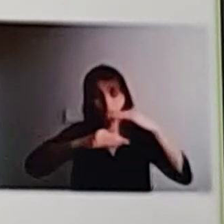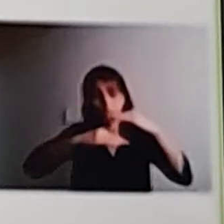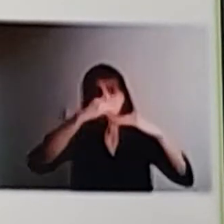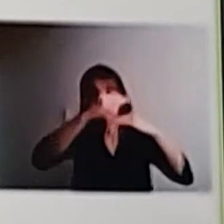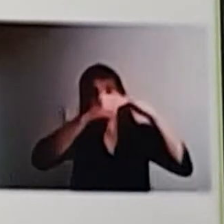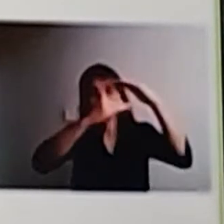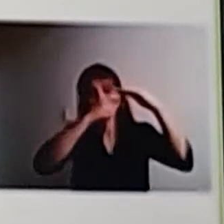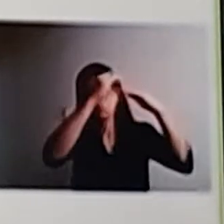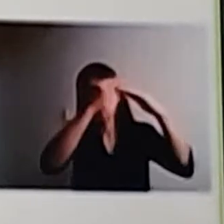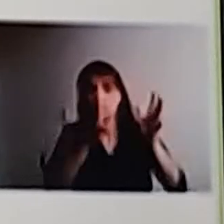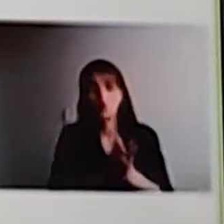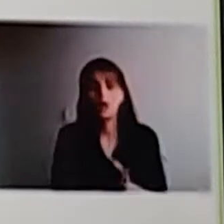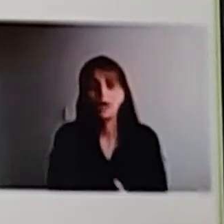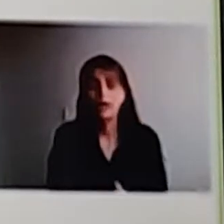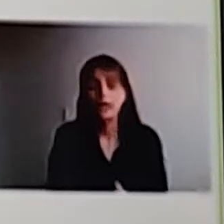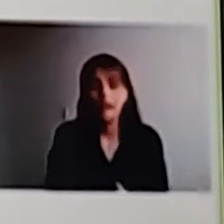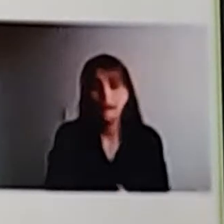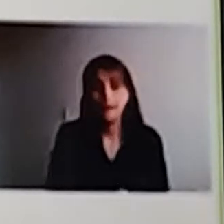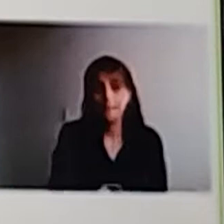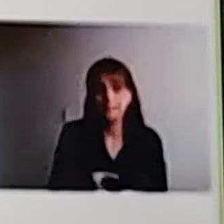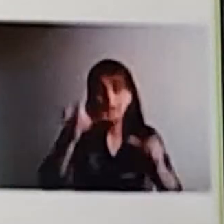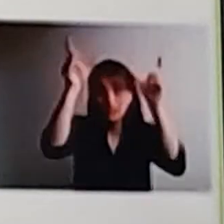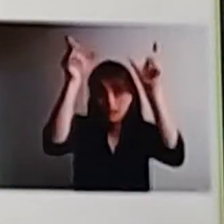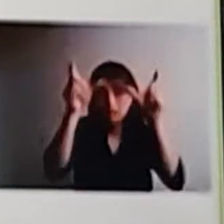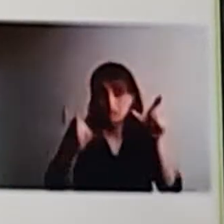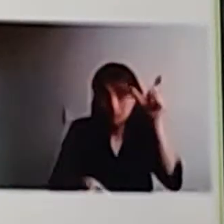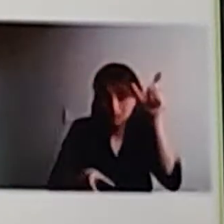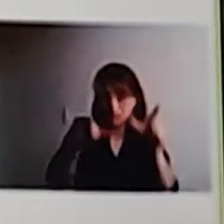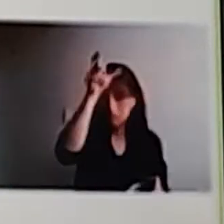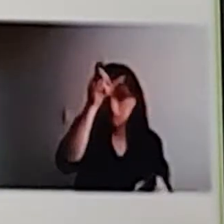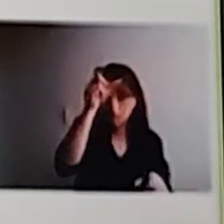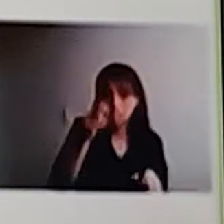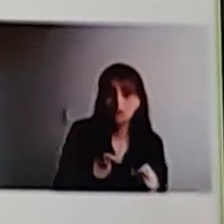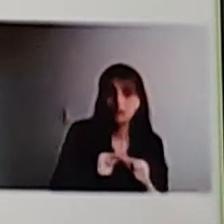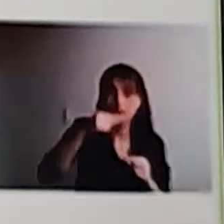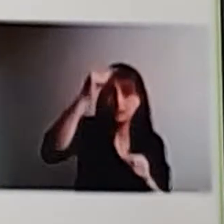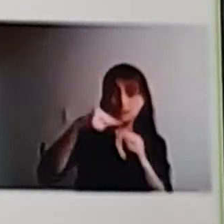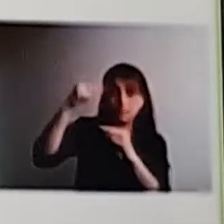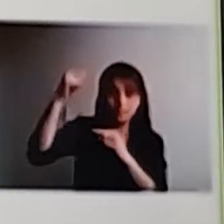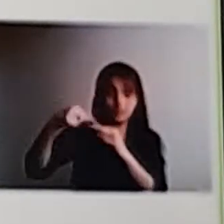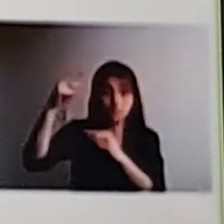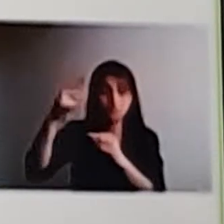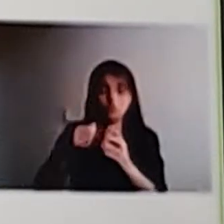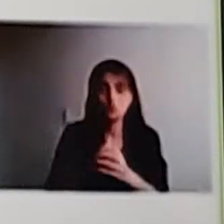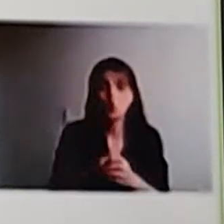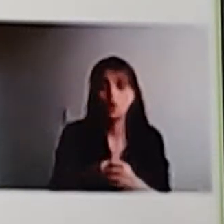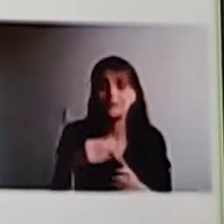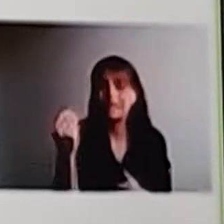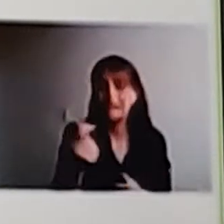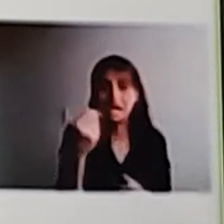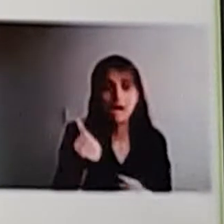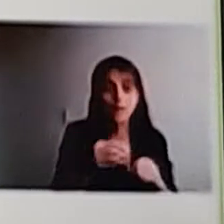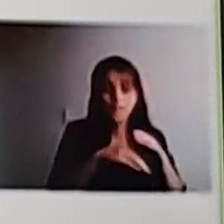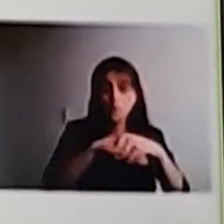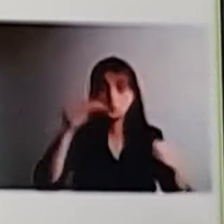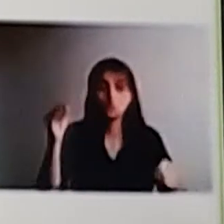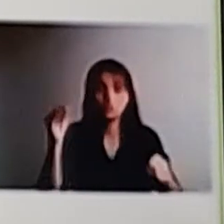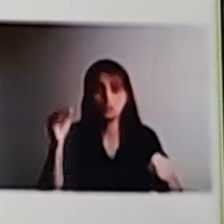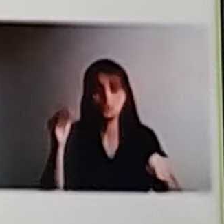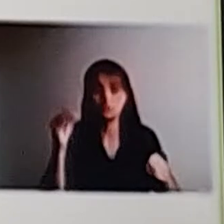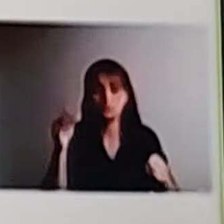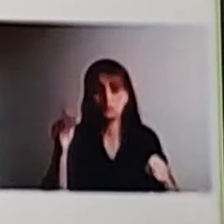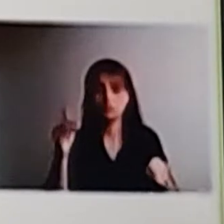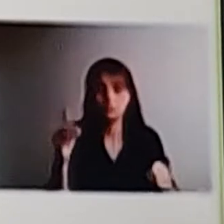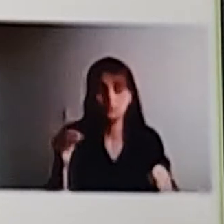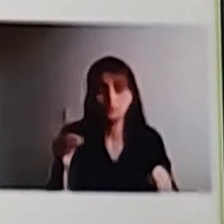very important so that they can evacuate any disabled person immediately